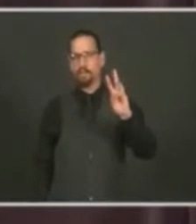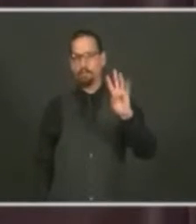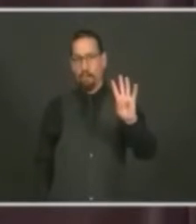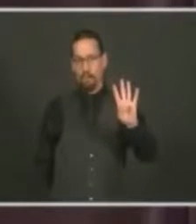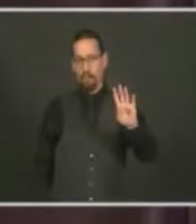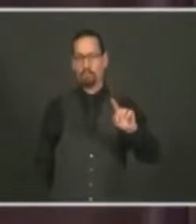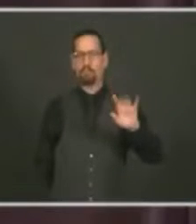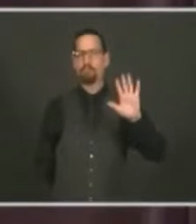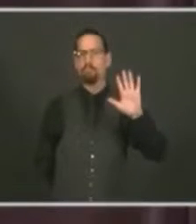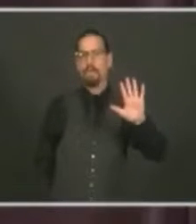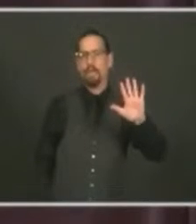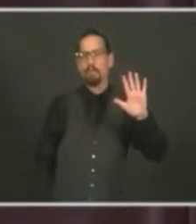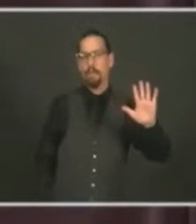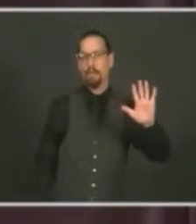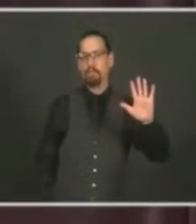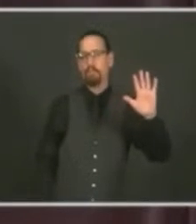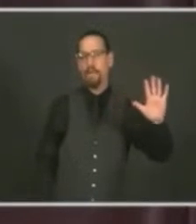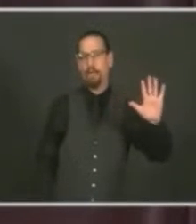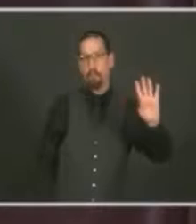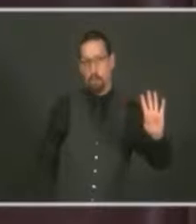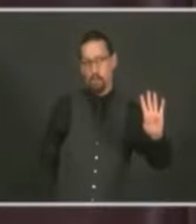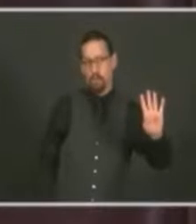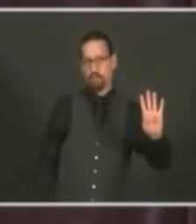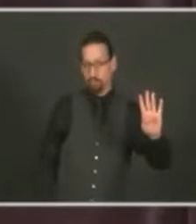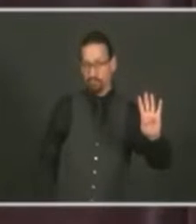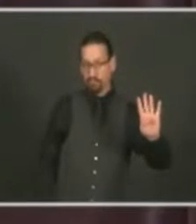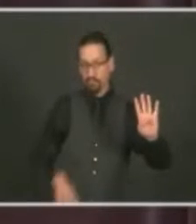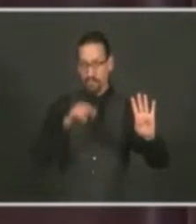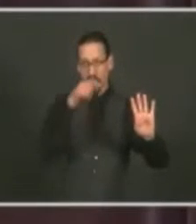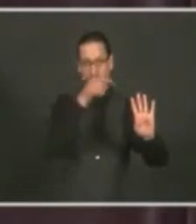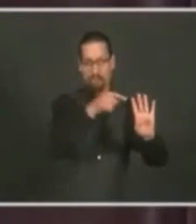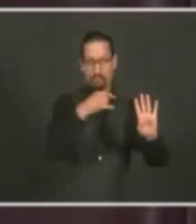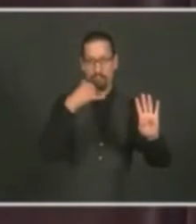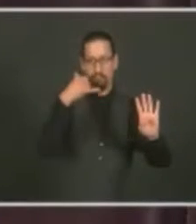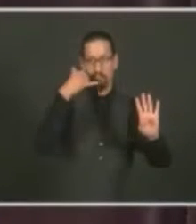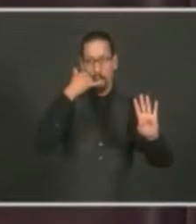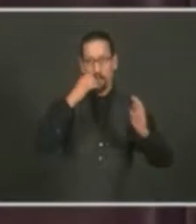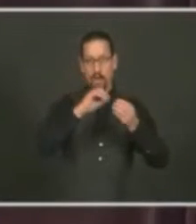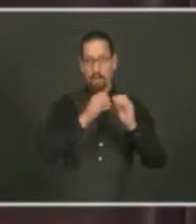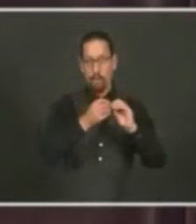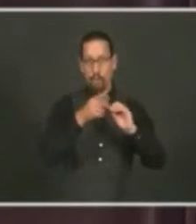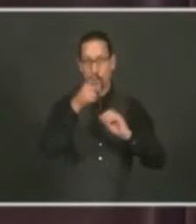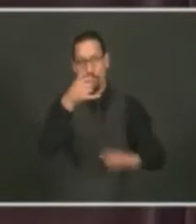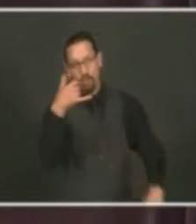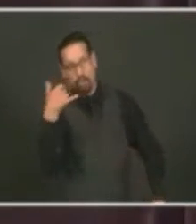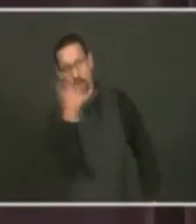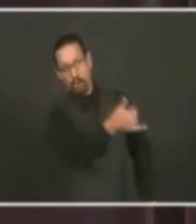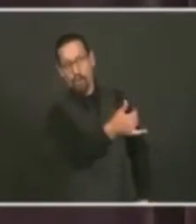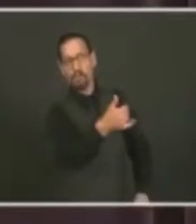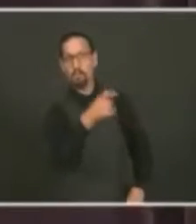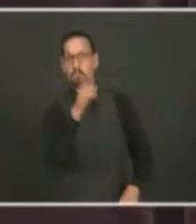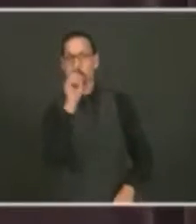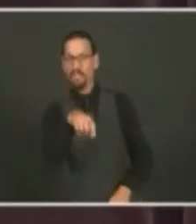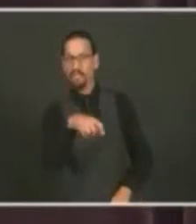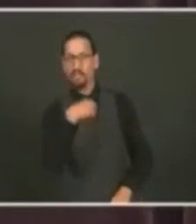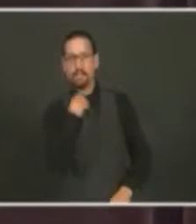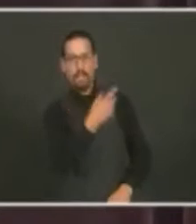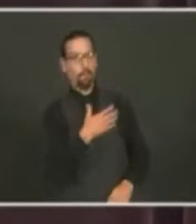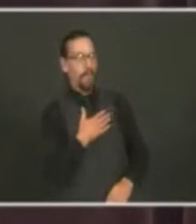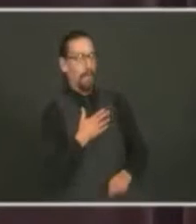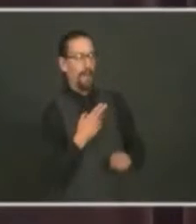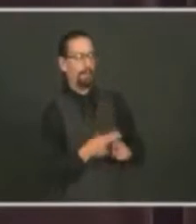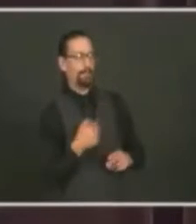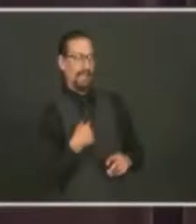401-764-5554. The phone line is anonymous, so please don't hesitate to call. That's how we can all work